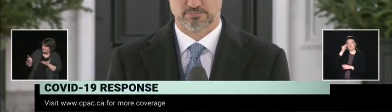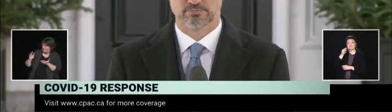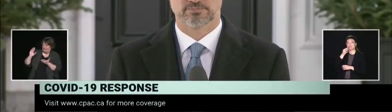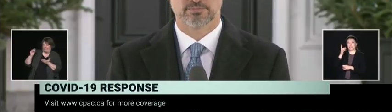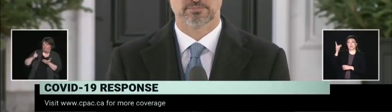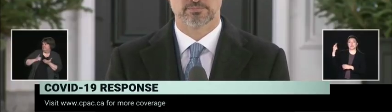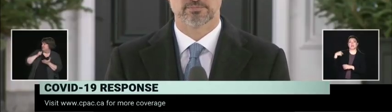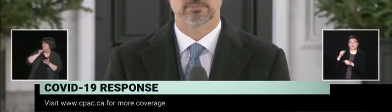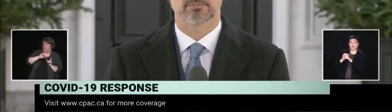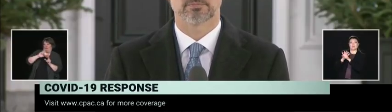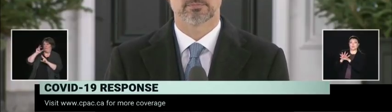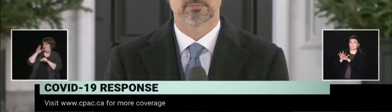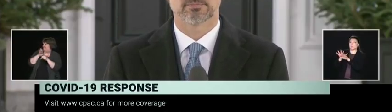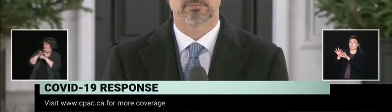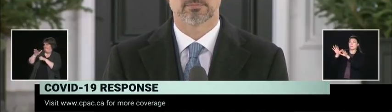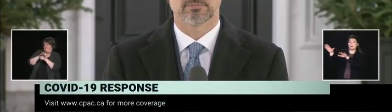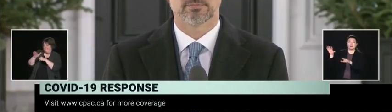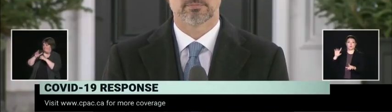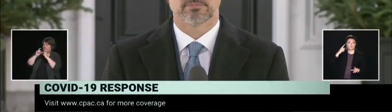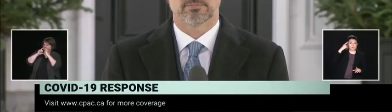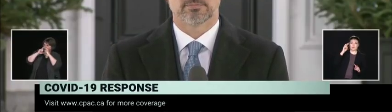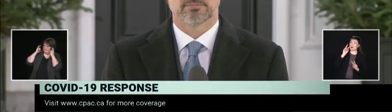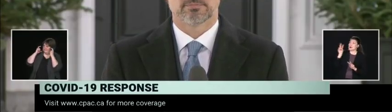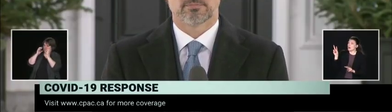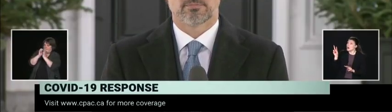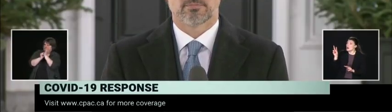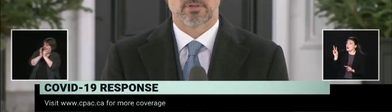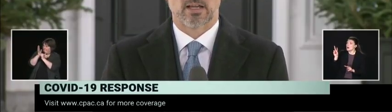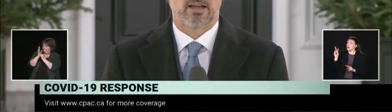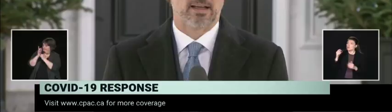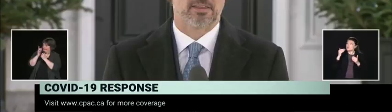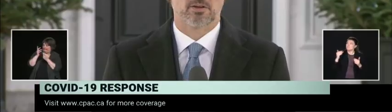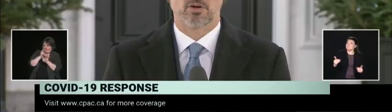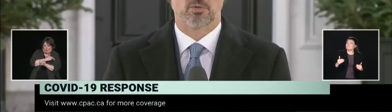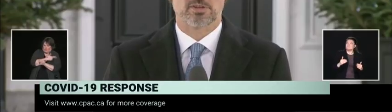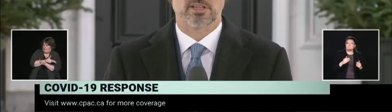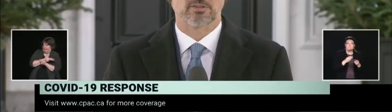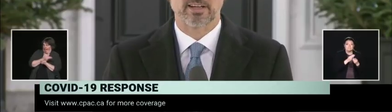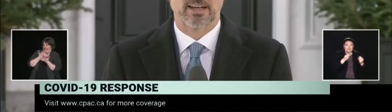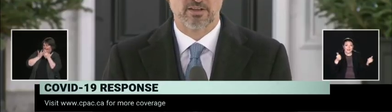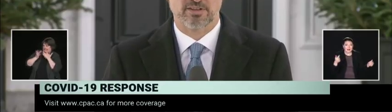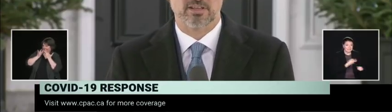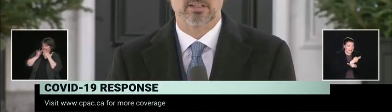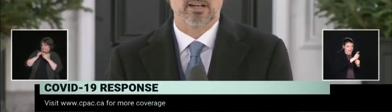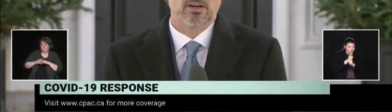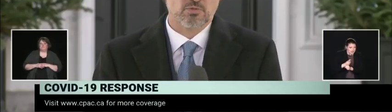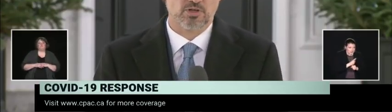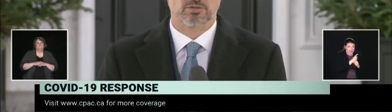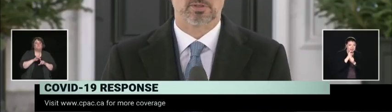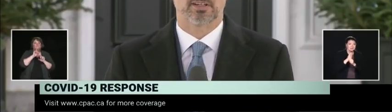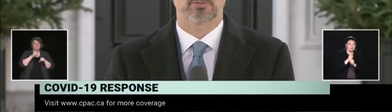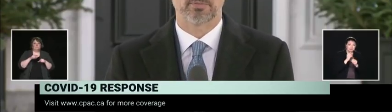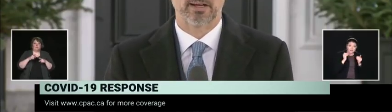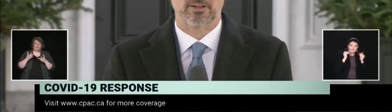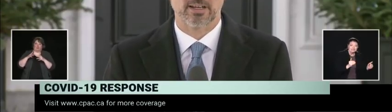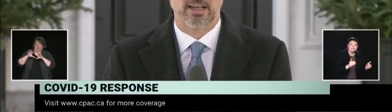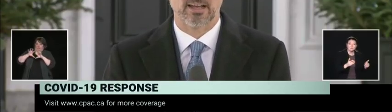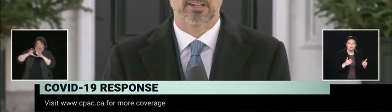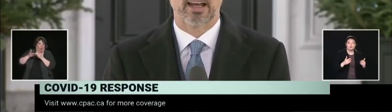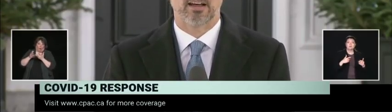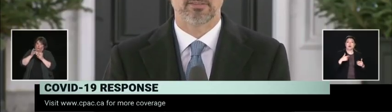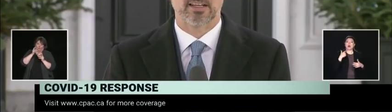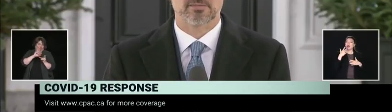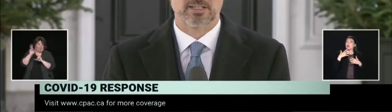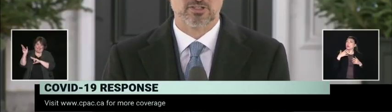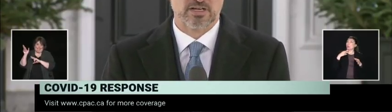prepared and did not secure enough PPEs for our hospital workers. I think we're seeing right now that the entire world was unprepared